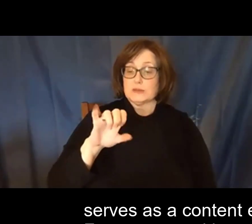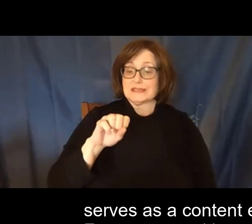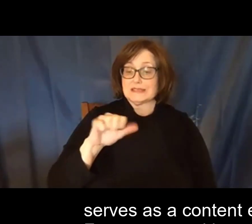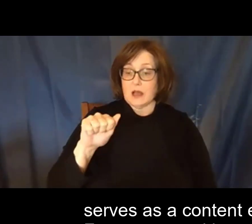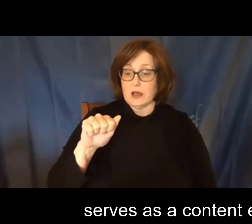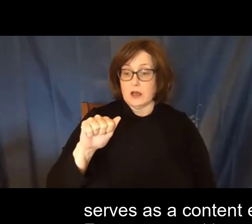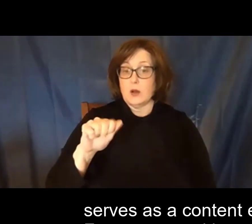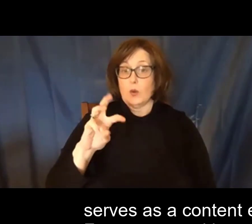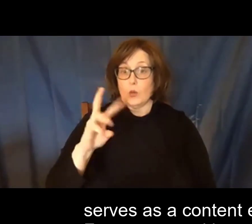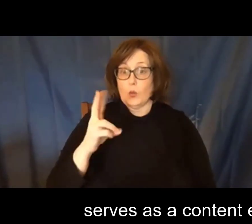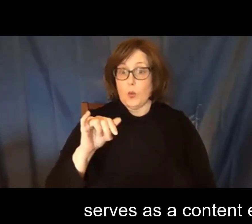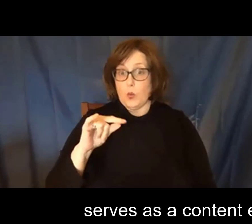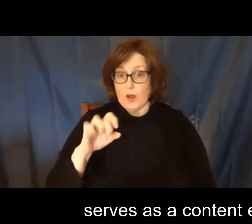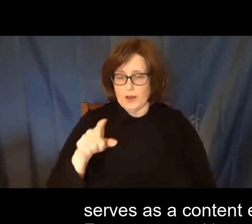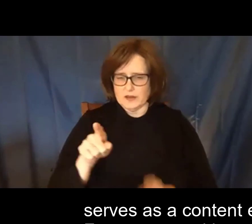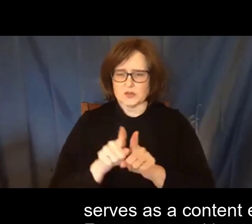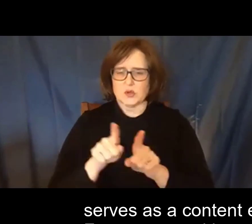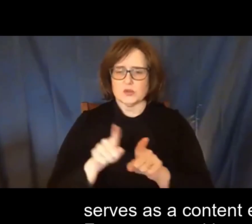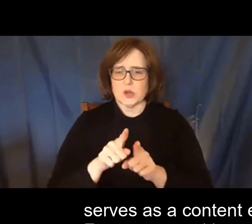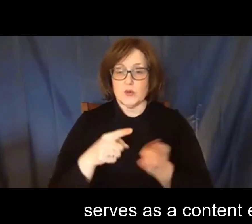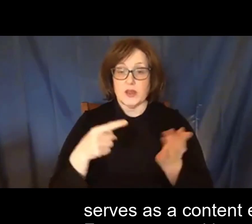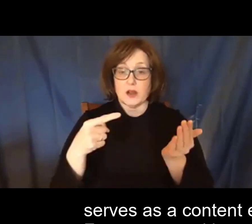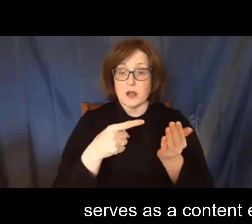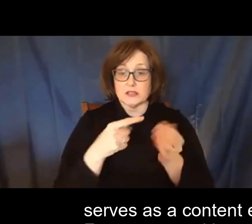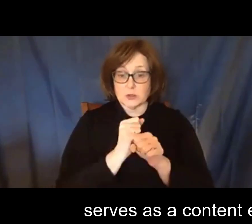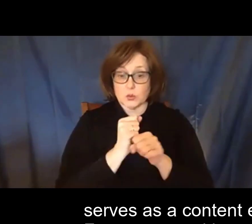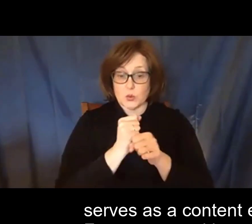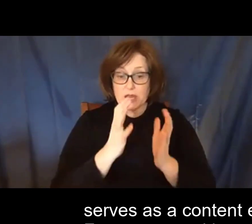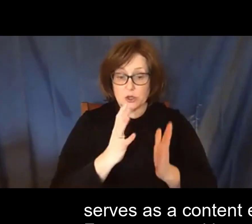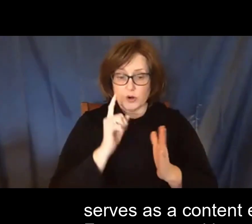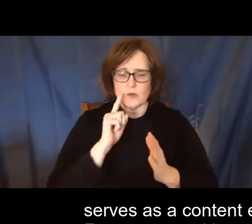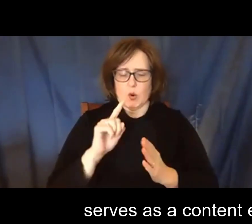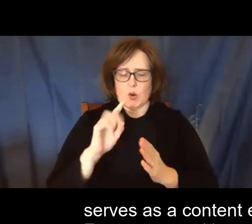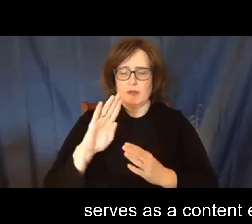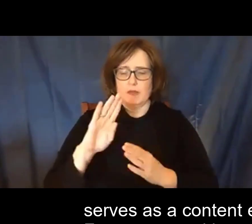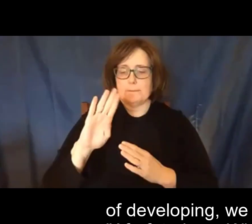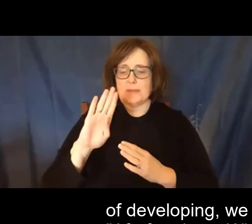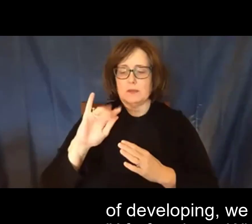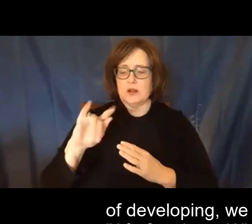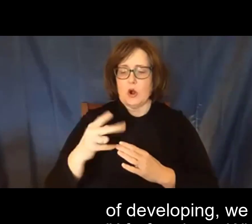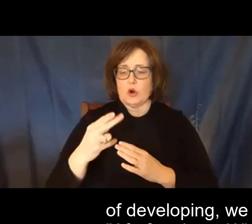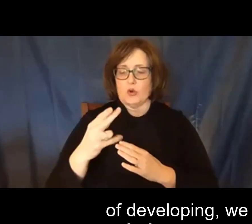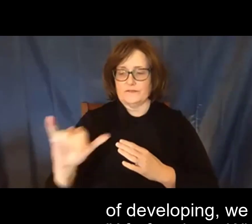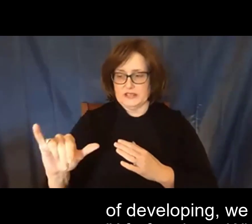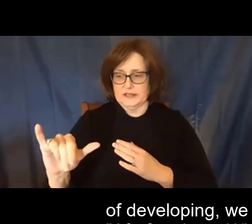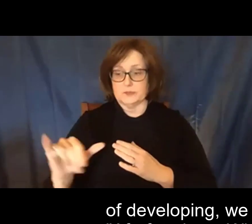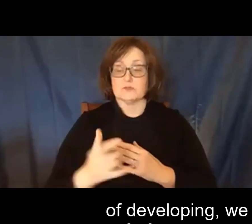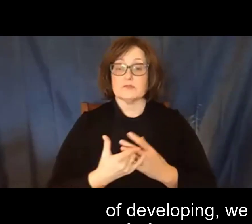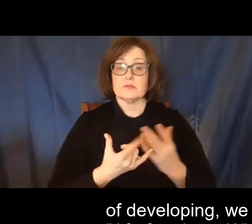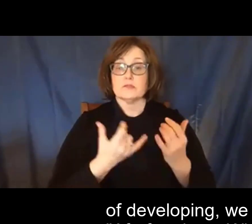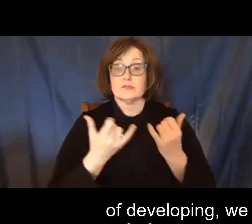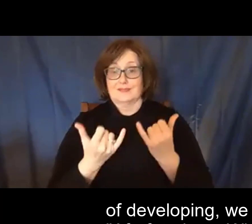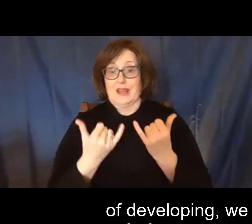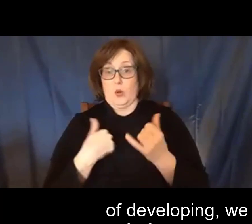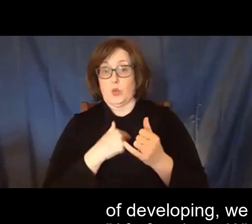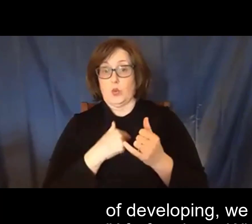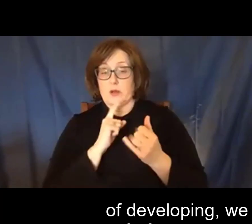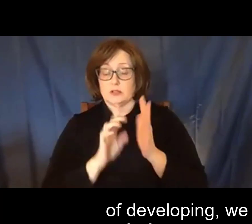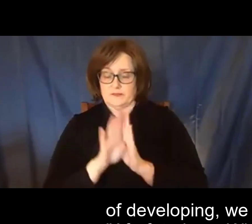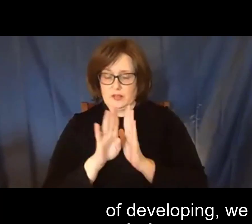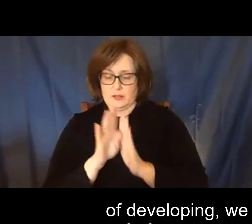the bibliography. For our second issue, which we're in the process of developing, we have collaborated